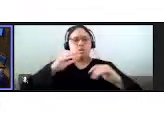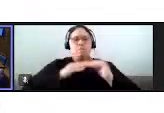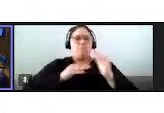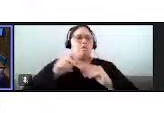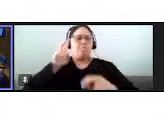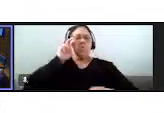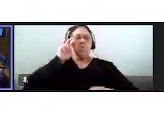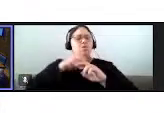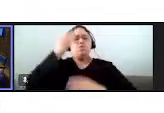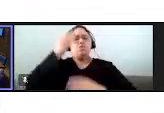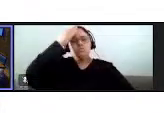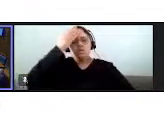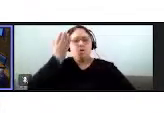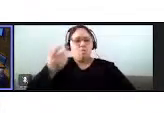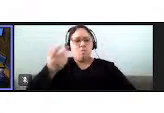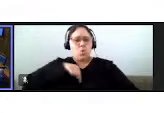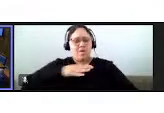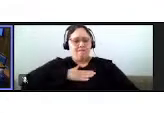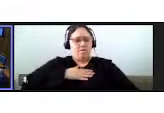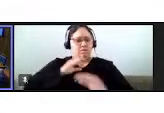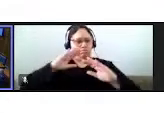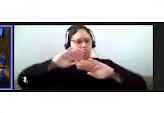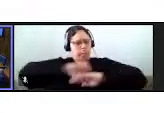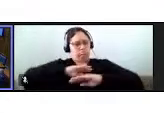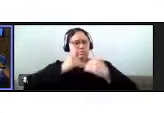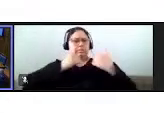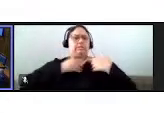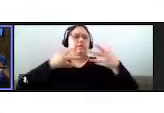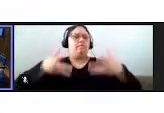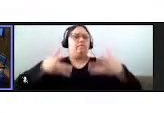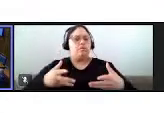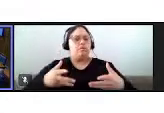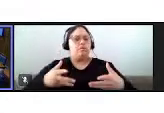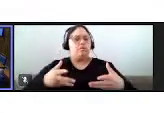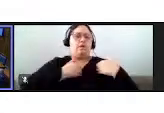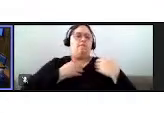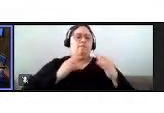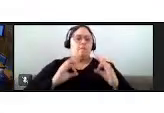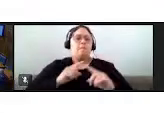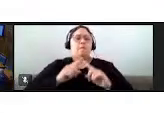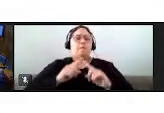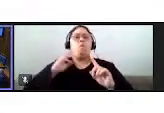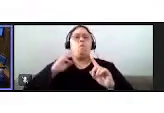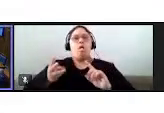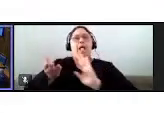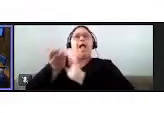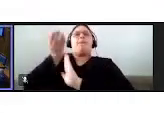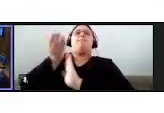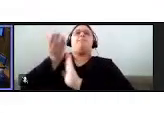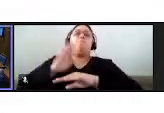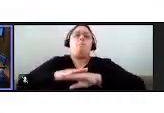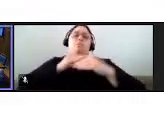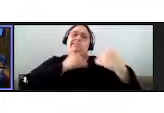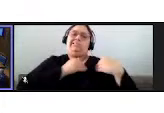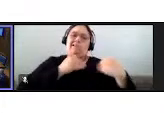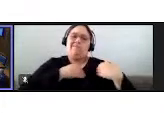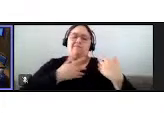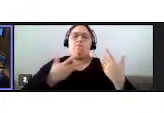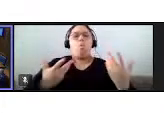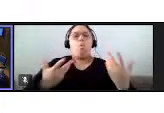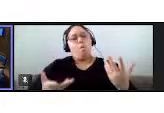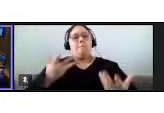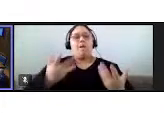need to know that we are safe for now, but we want to level up for your safety, or because